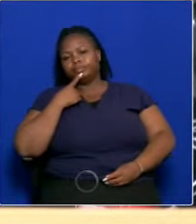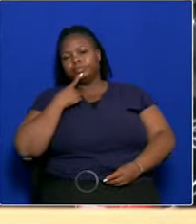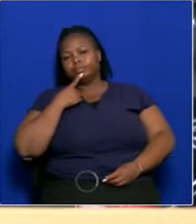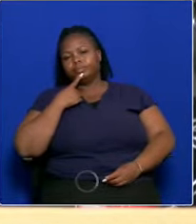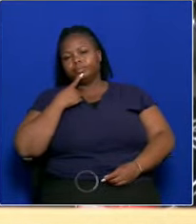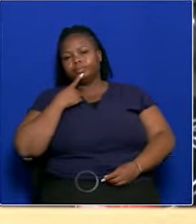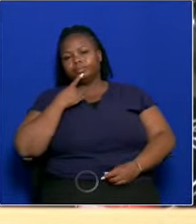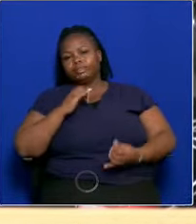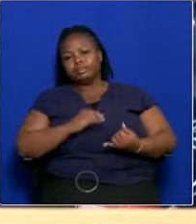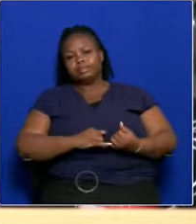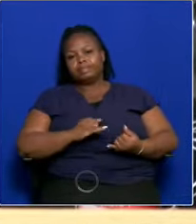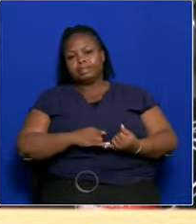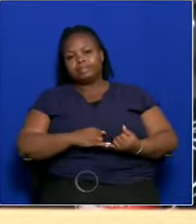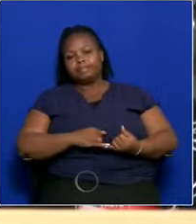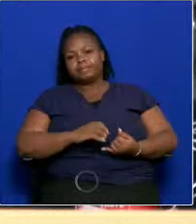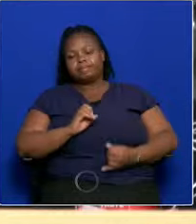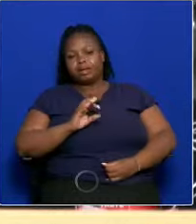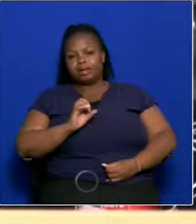September,